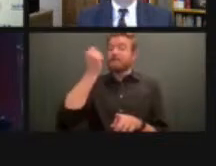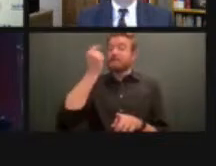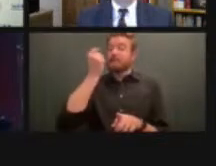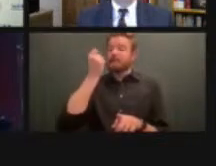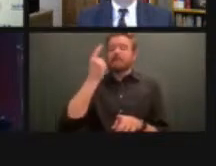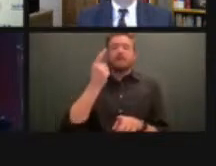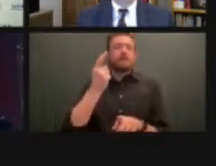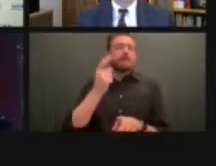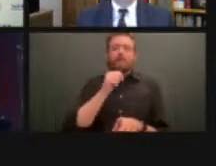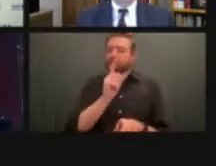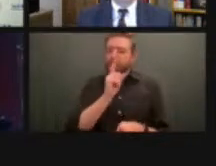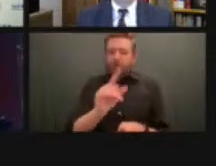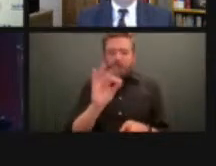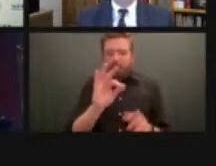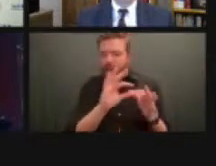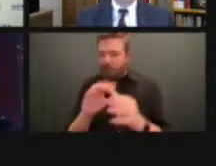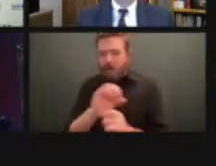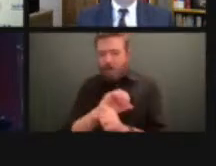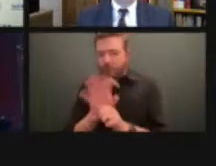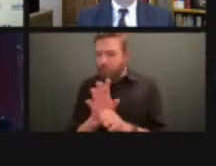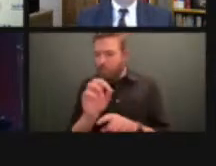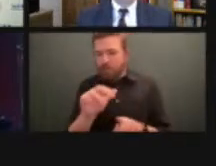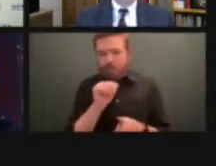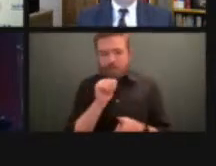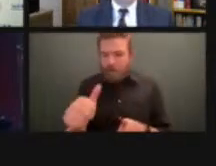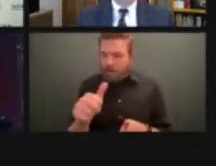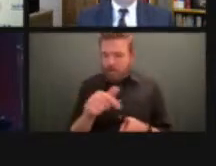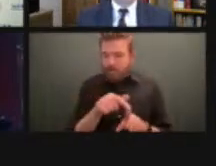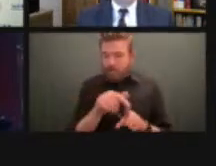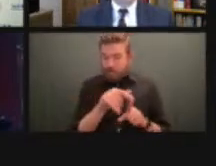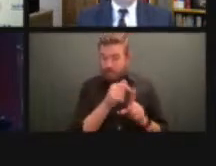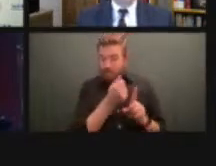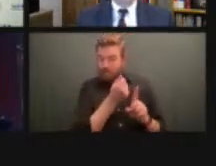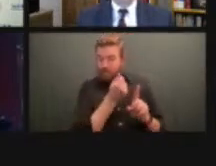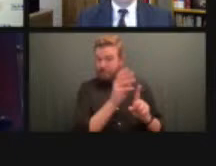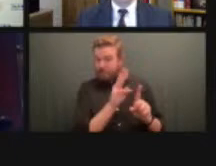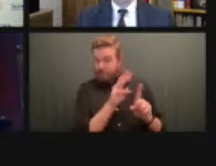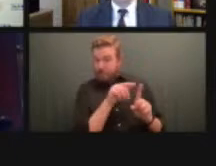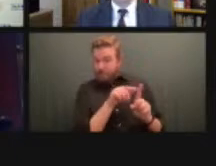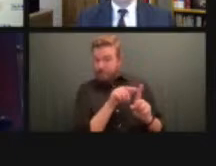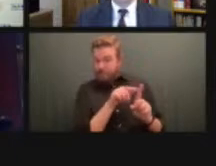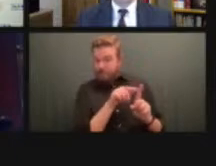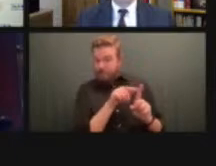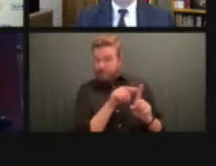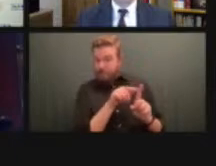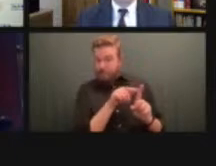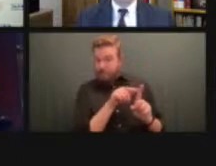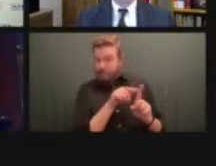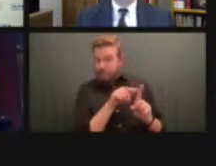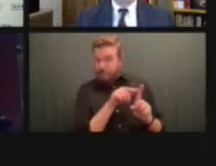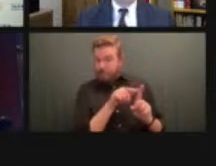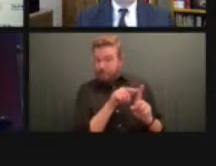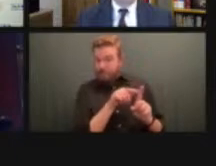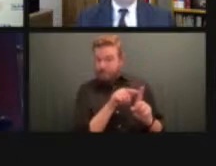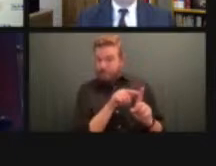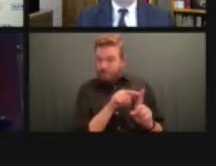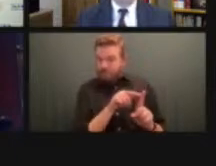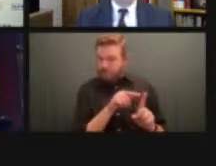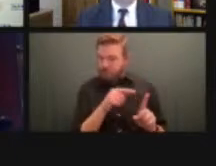And you can see the total numbers are bearing down on 30,000 blessed souls lost from our